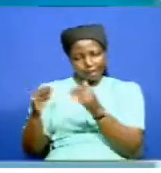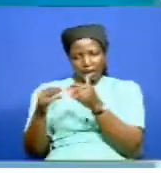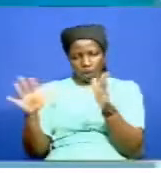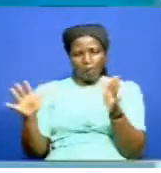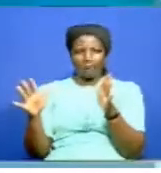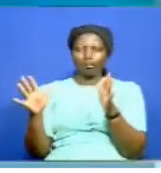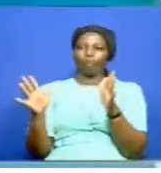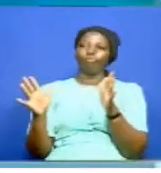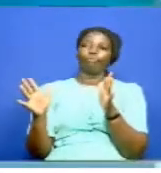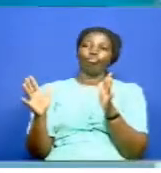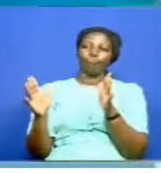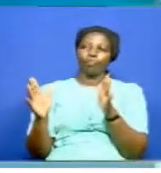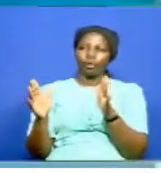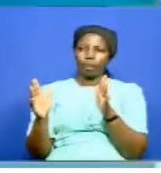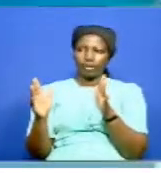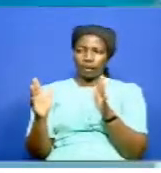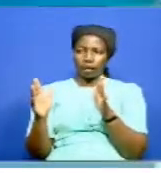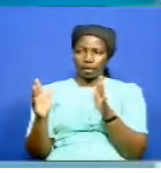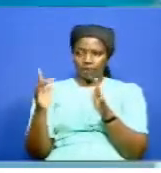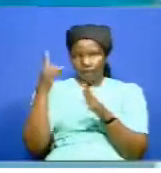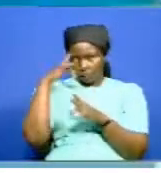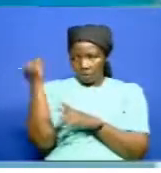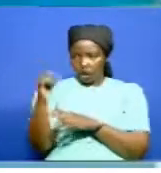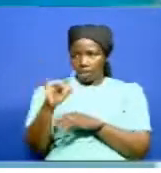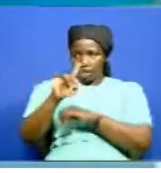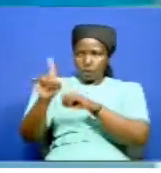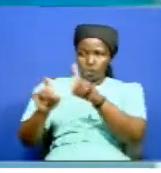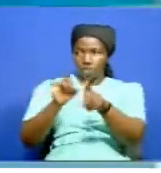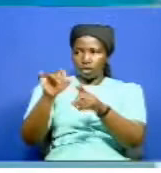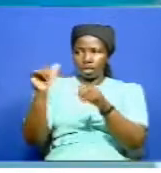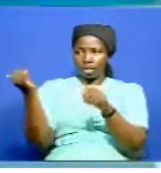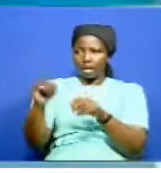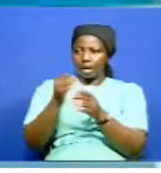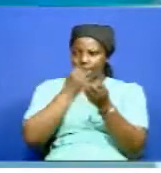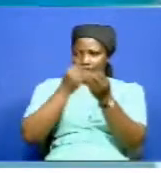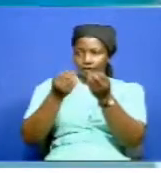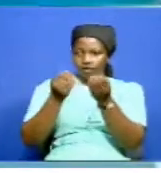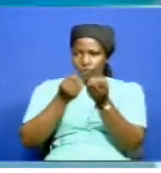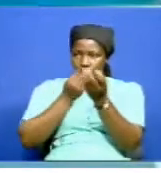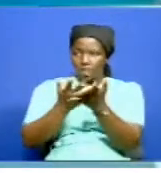possible. So for any questions or any information that is